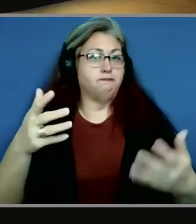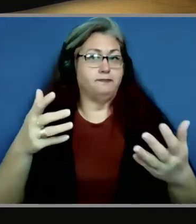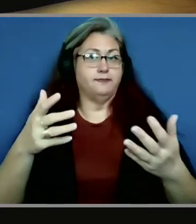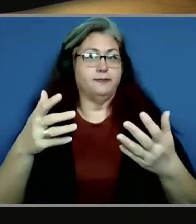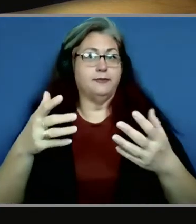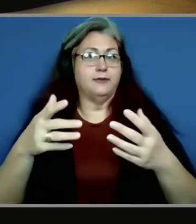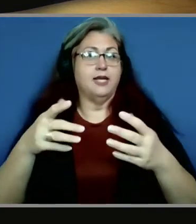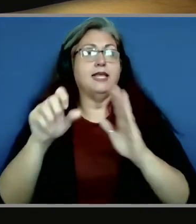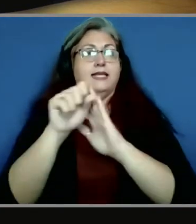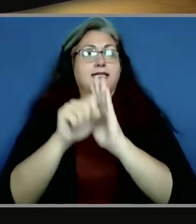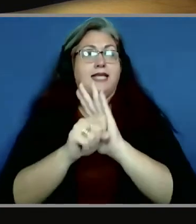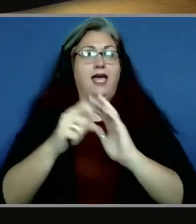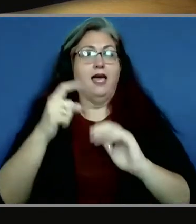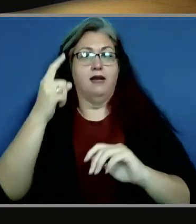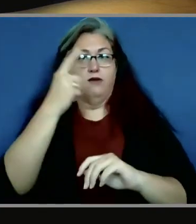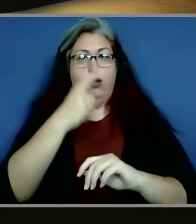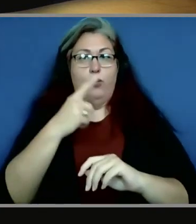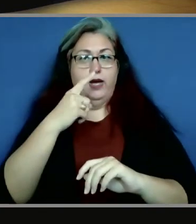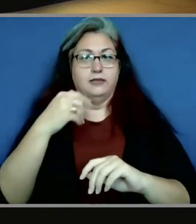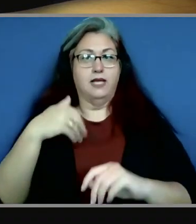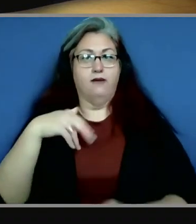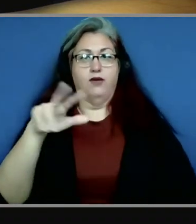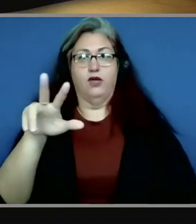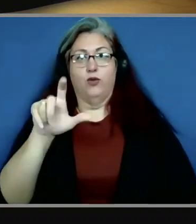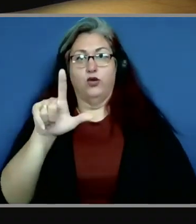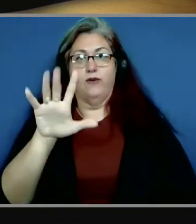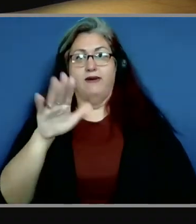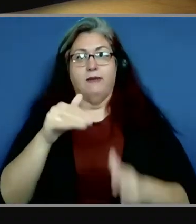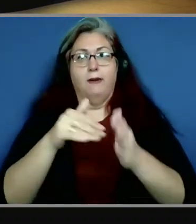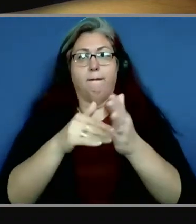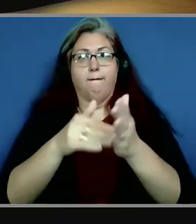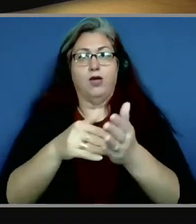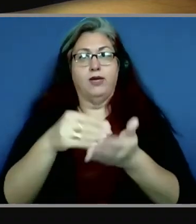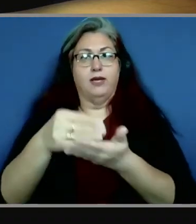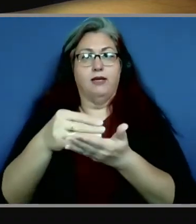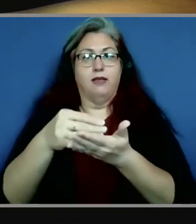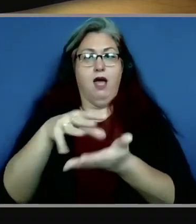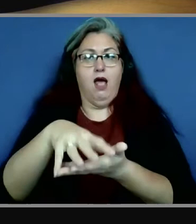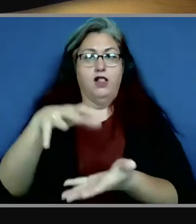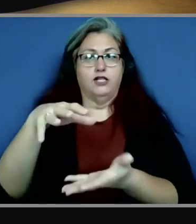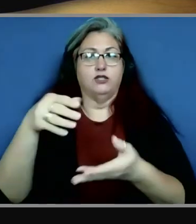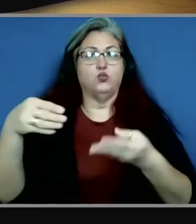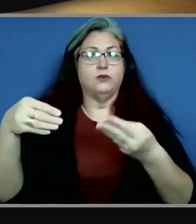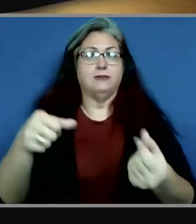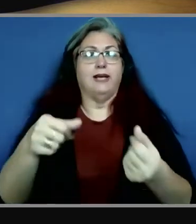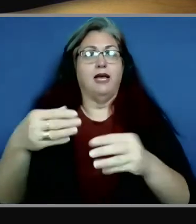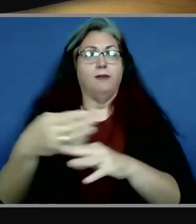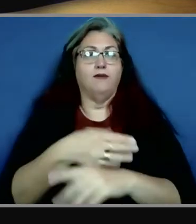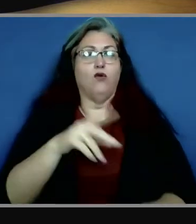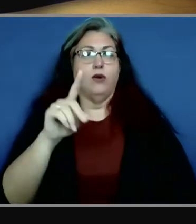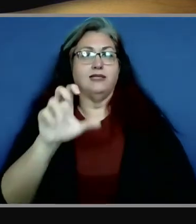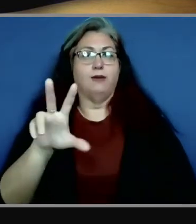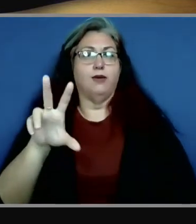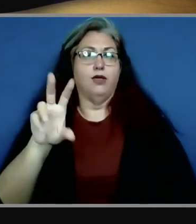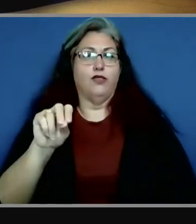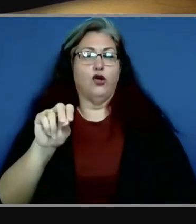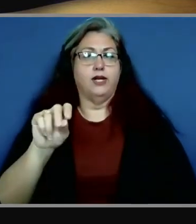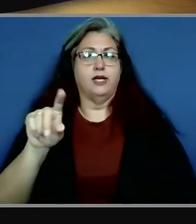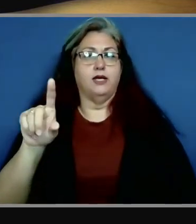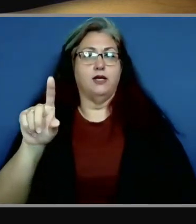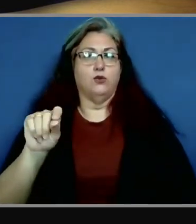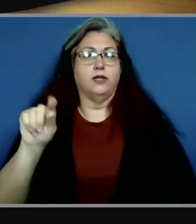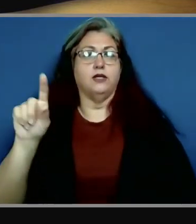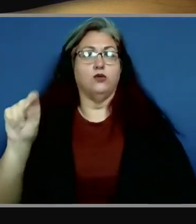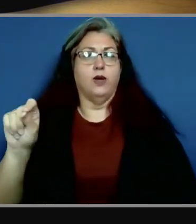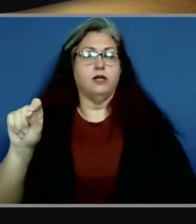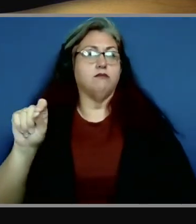state of Hawaii has $325 million to spend by December 30th, 2020.